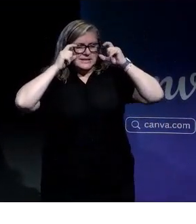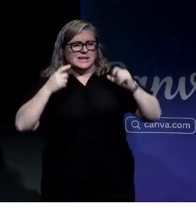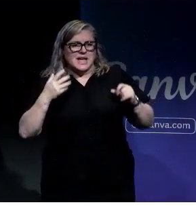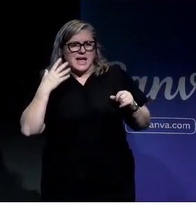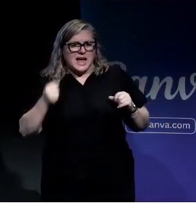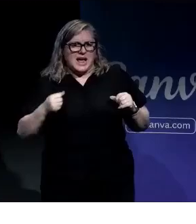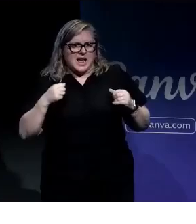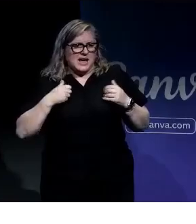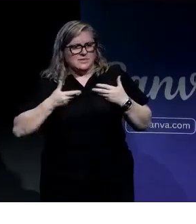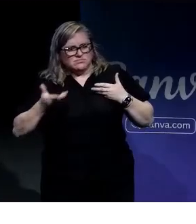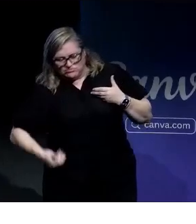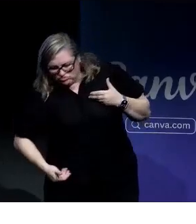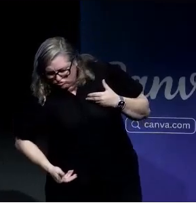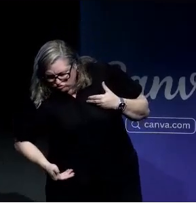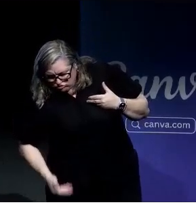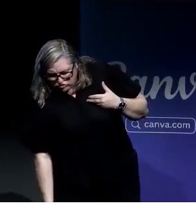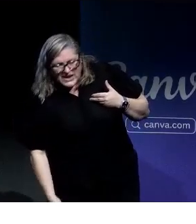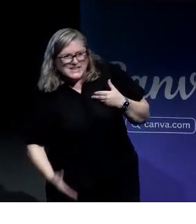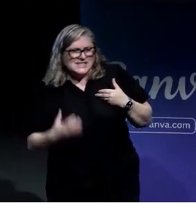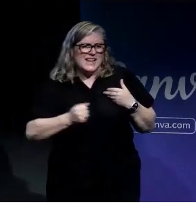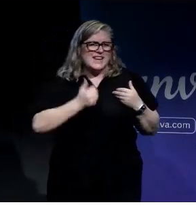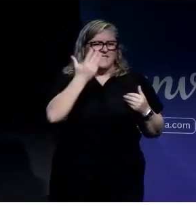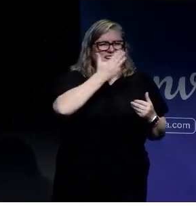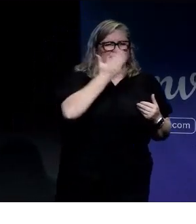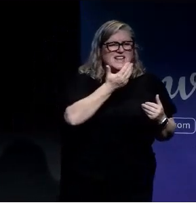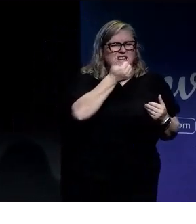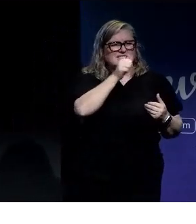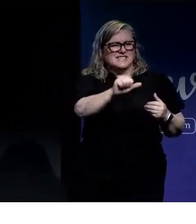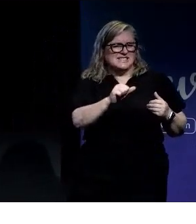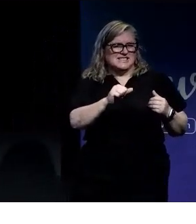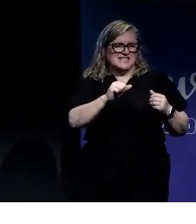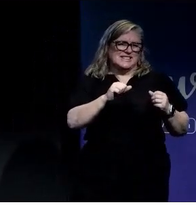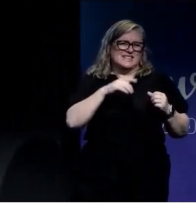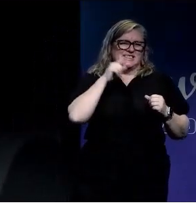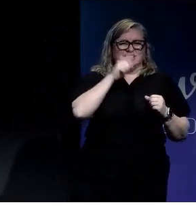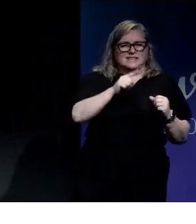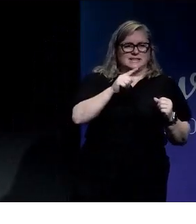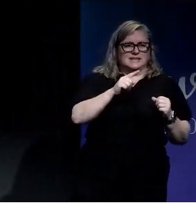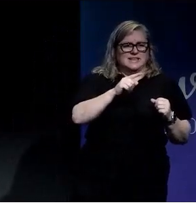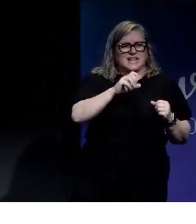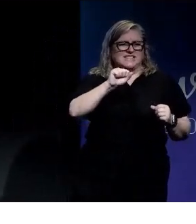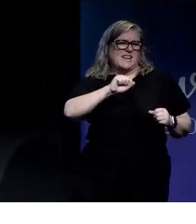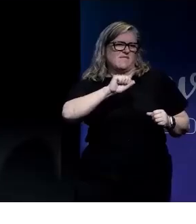I'm wearing a long flowy dress that has 1960s San Francisco vibes.